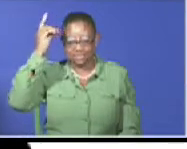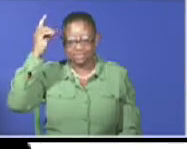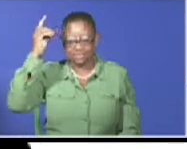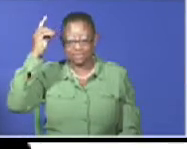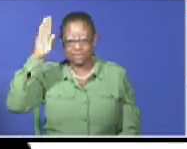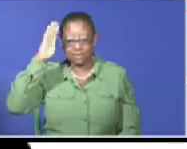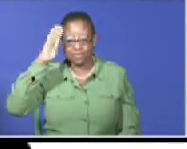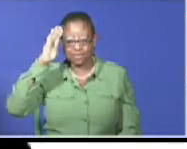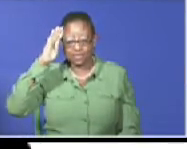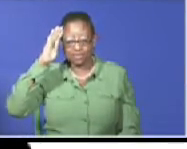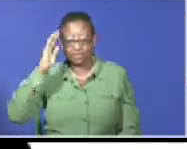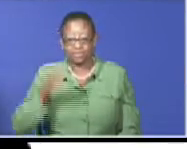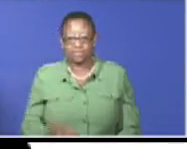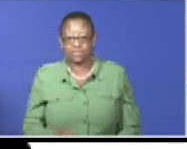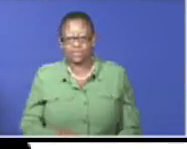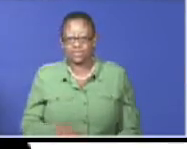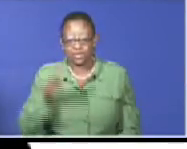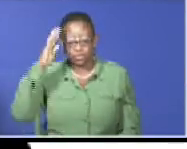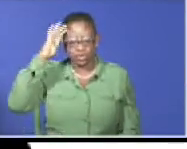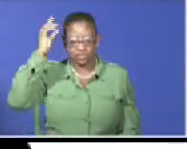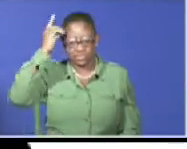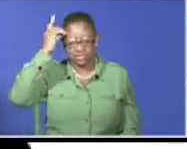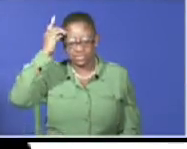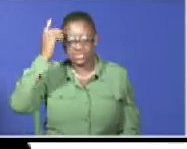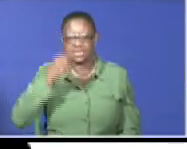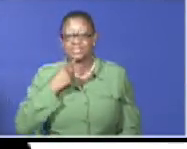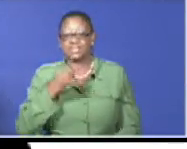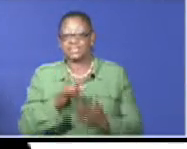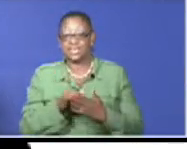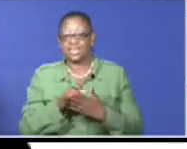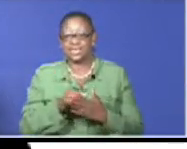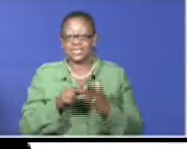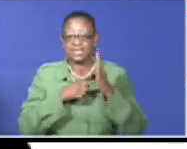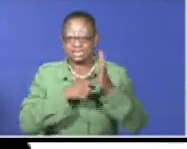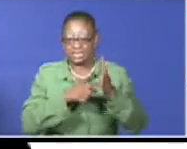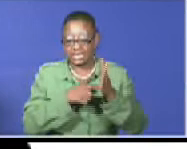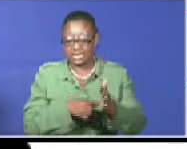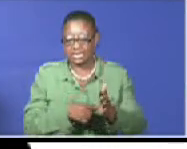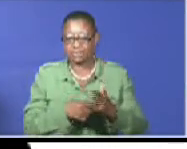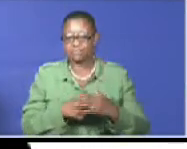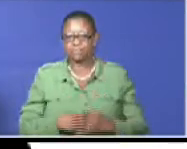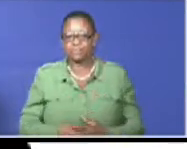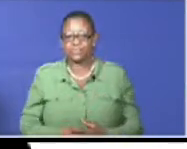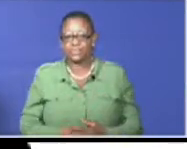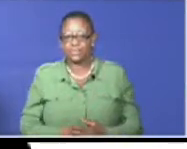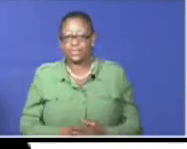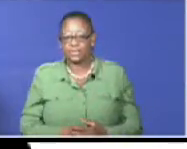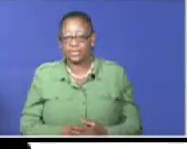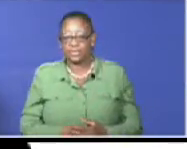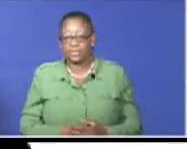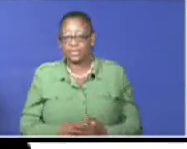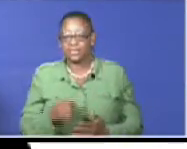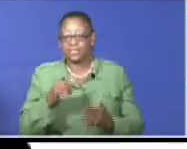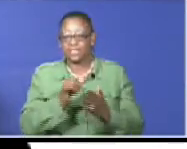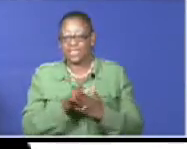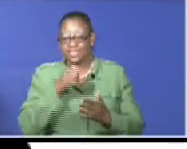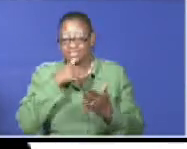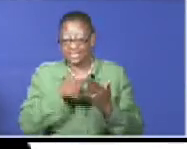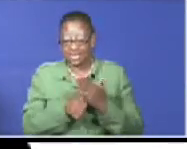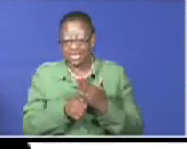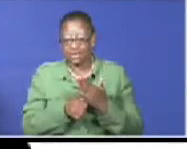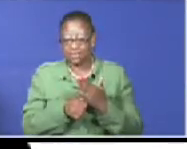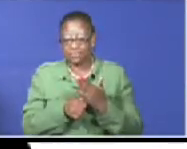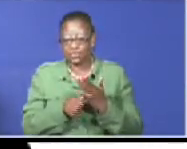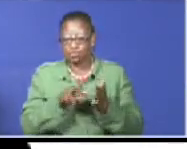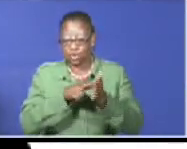Committee. And in that, he indicated, this is the Speaker, he indicated that this letter